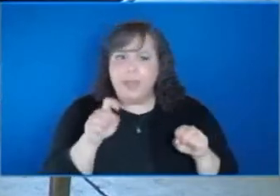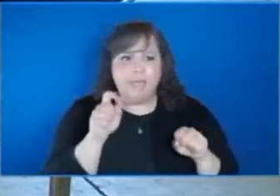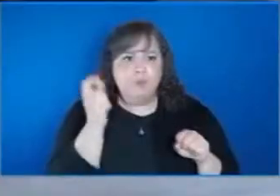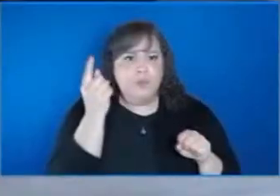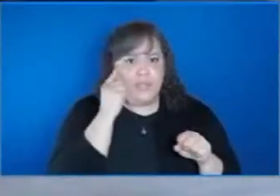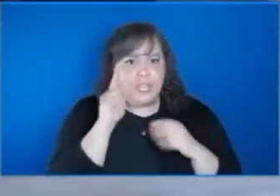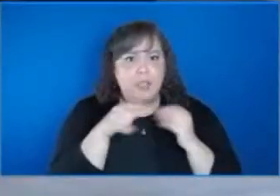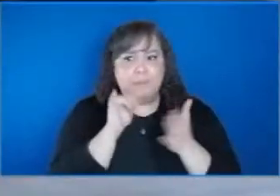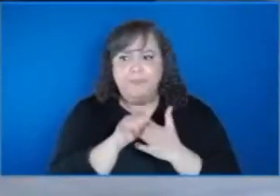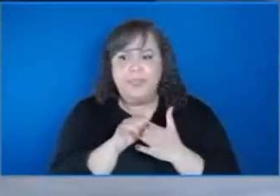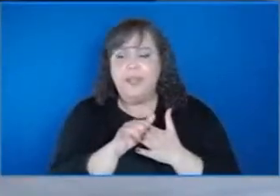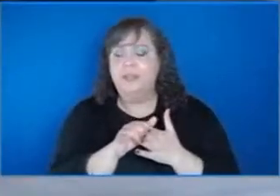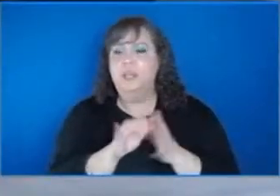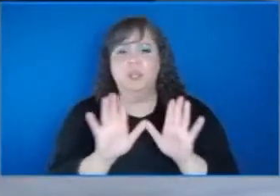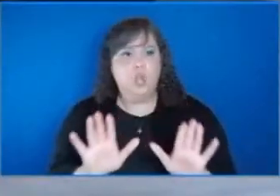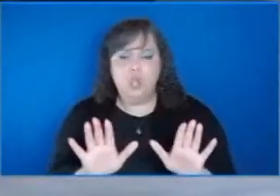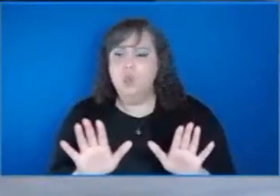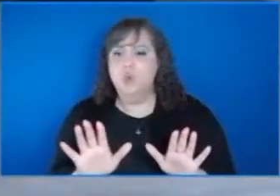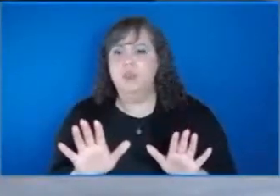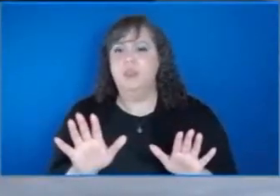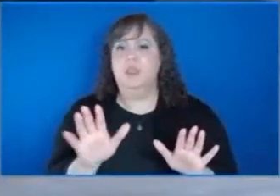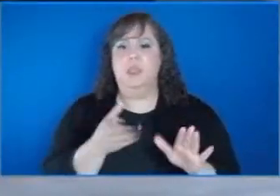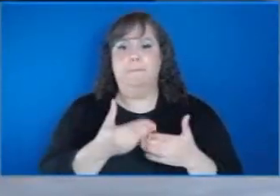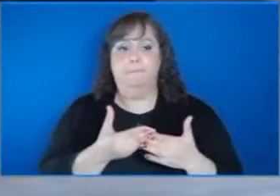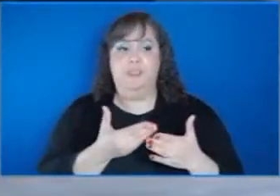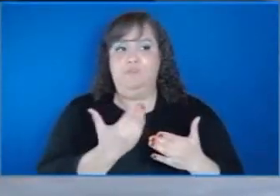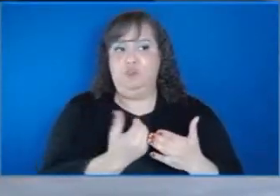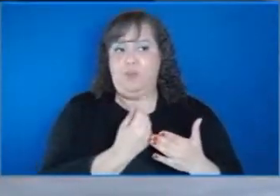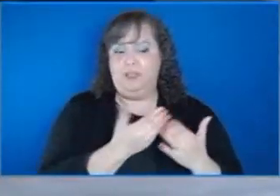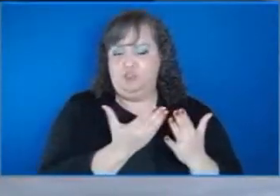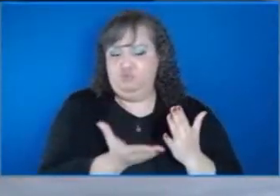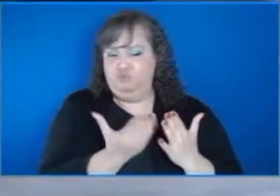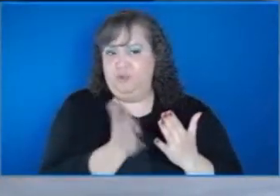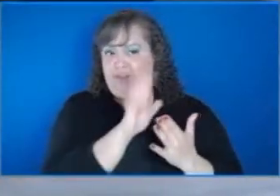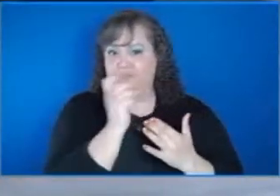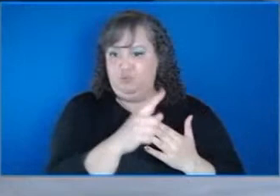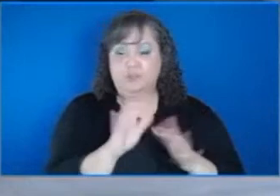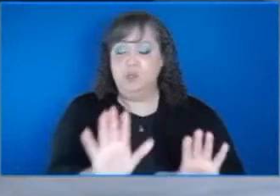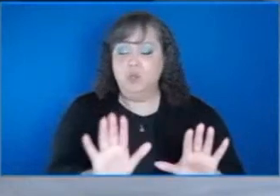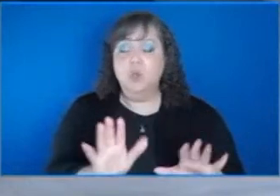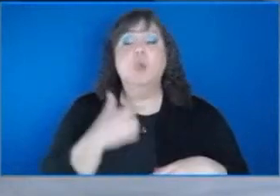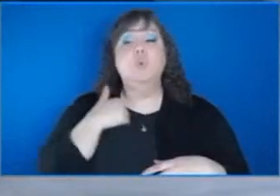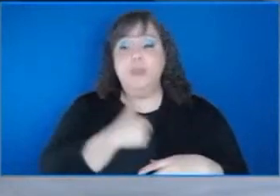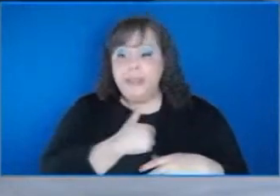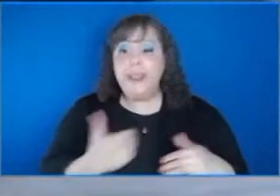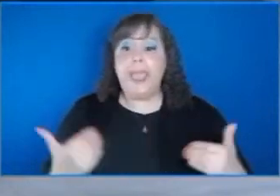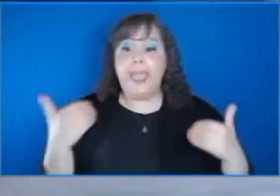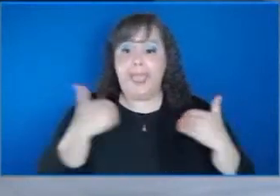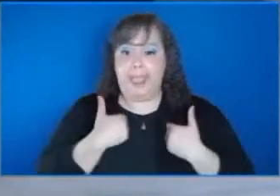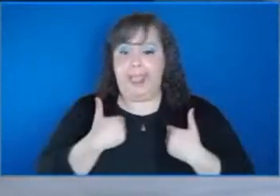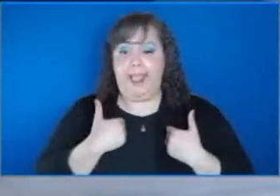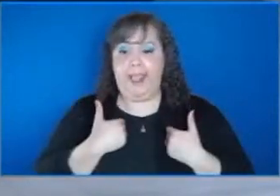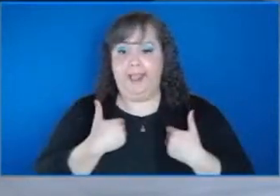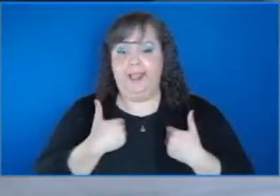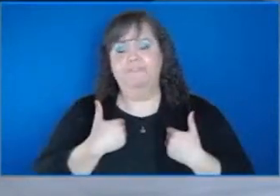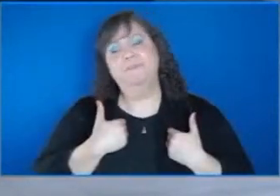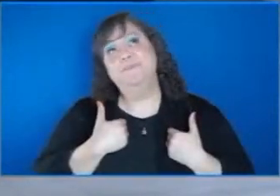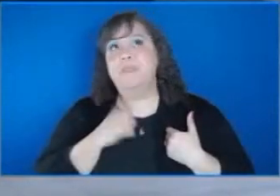have, before you get to the rest of the question, we actually have not just